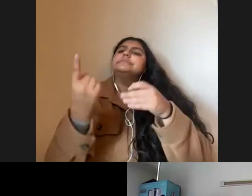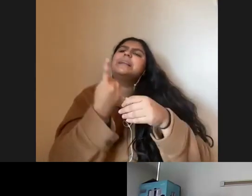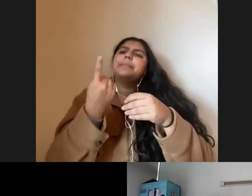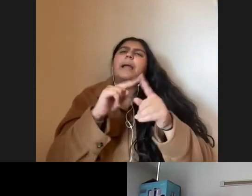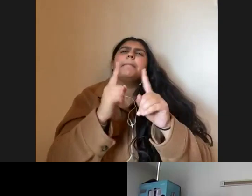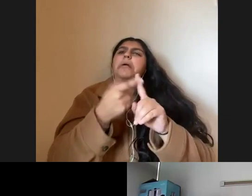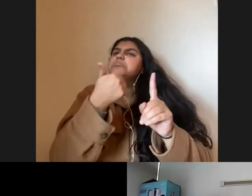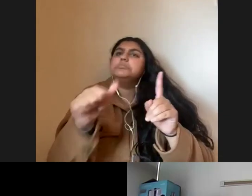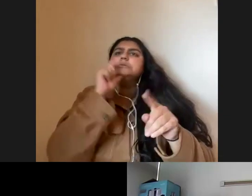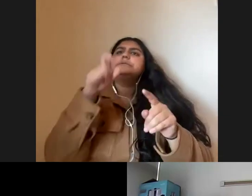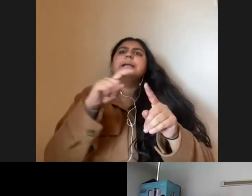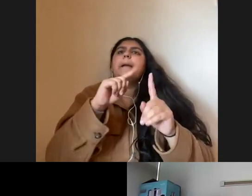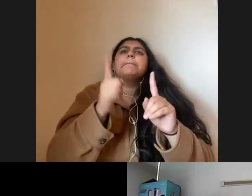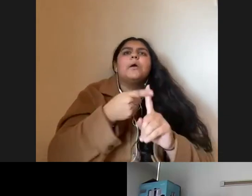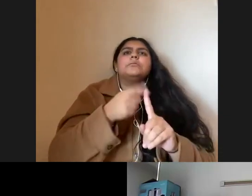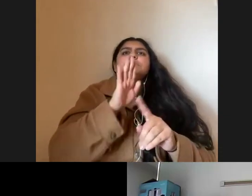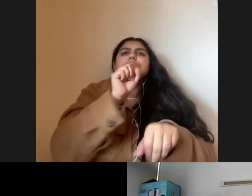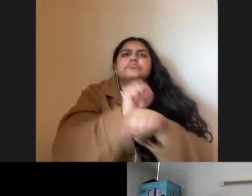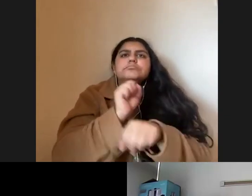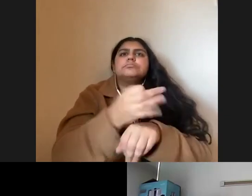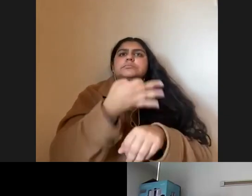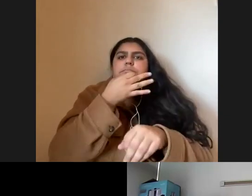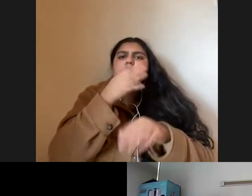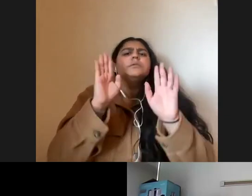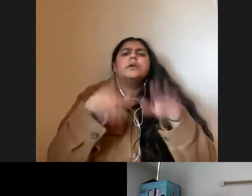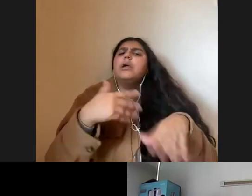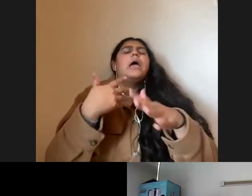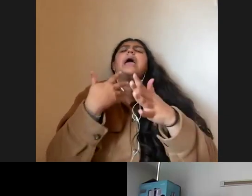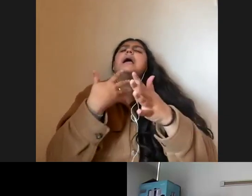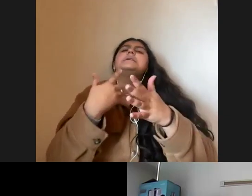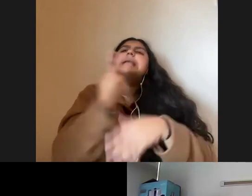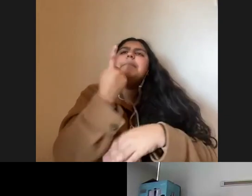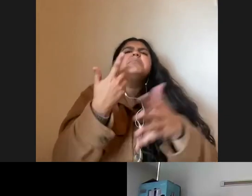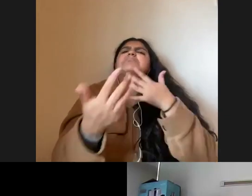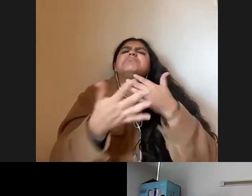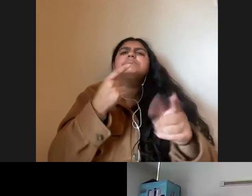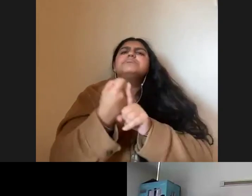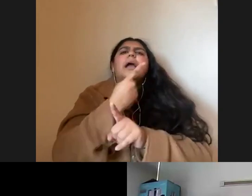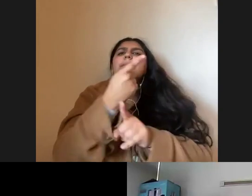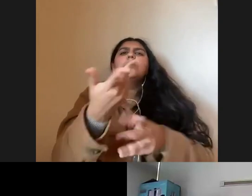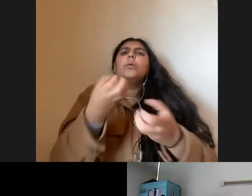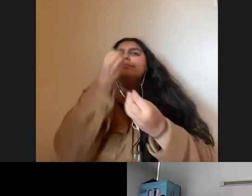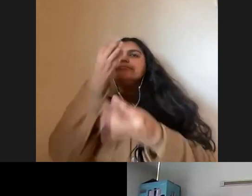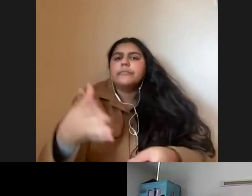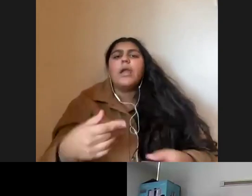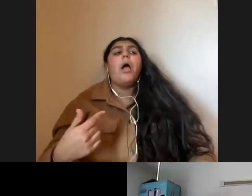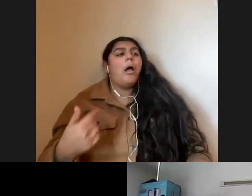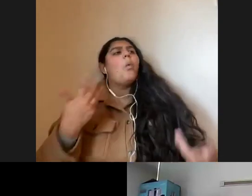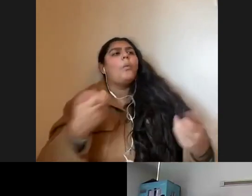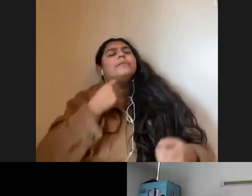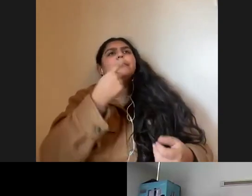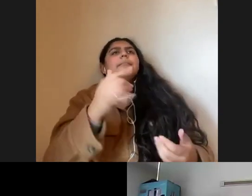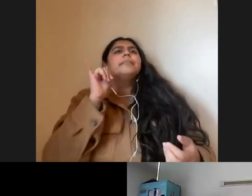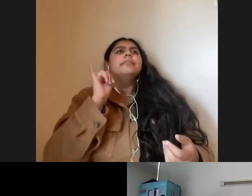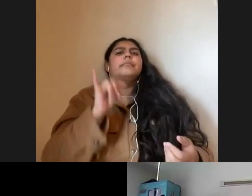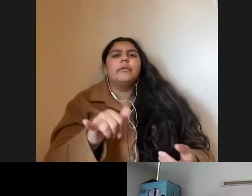have to be your area of expertise. It's just a thing you want to tell everybody. What do you tell everybody? Oh, that is a great question. I would probably tell them honestly that